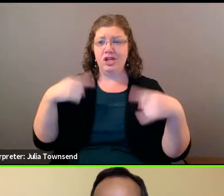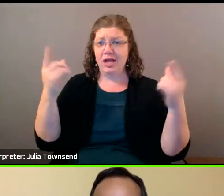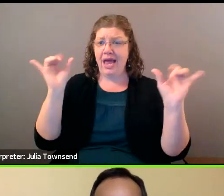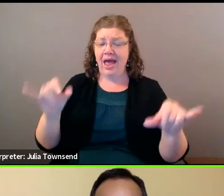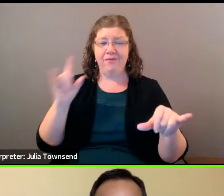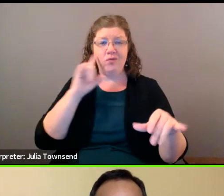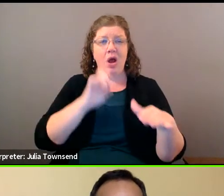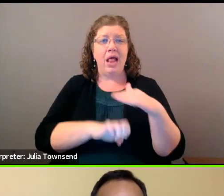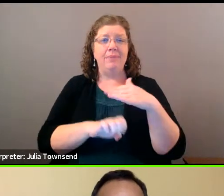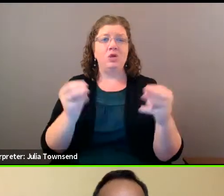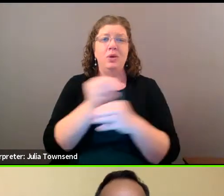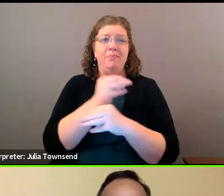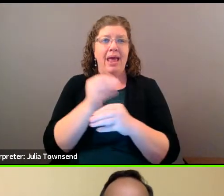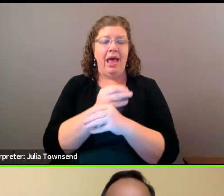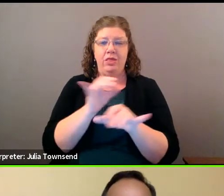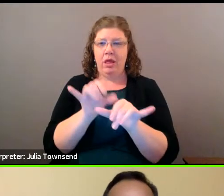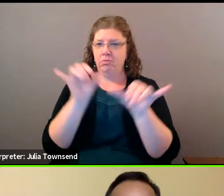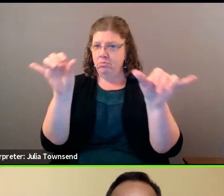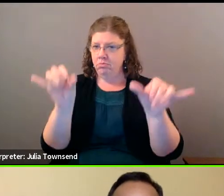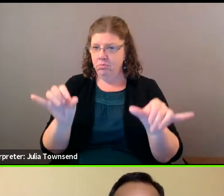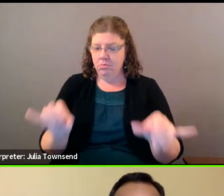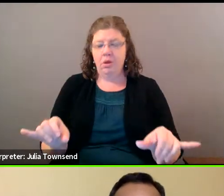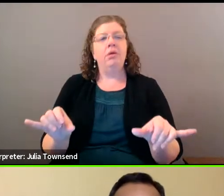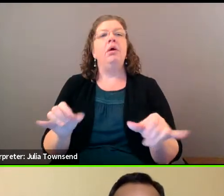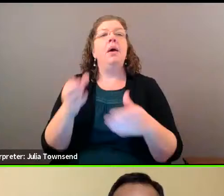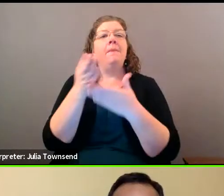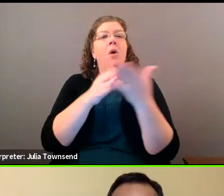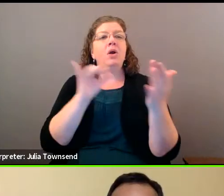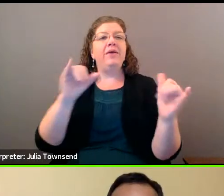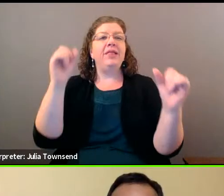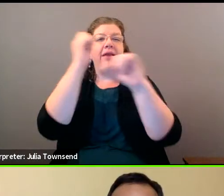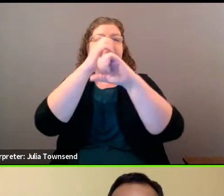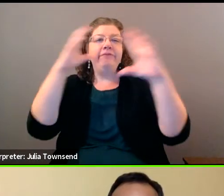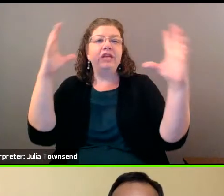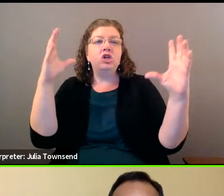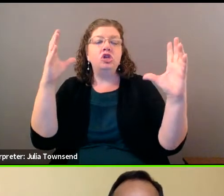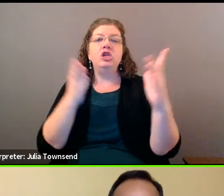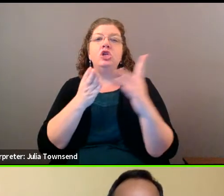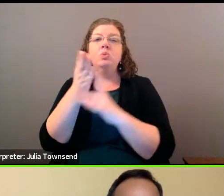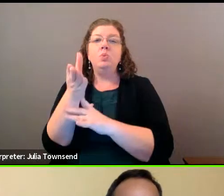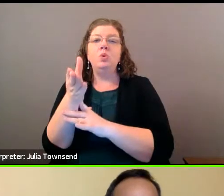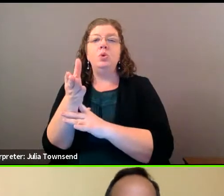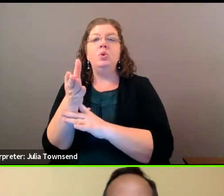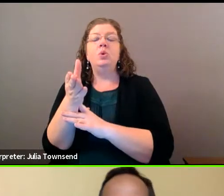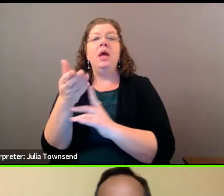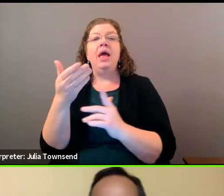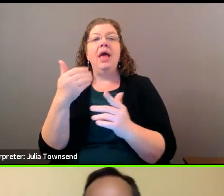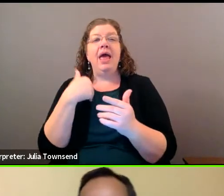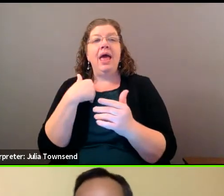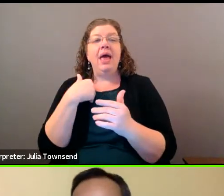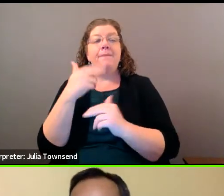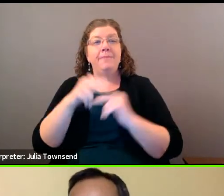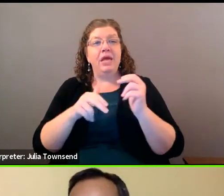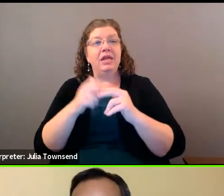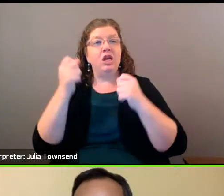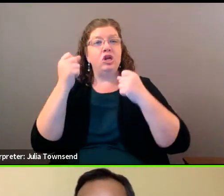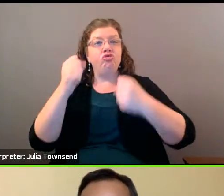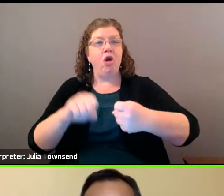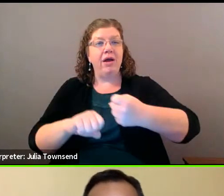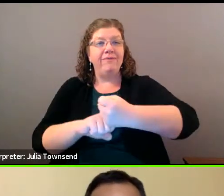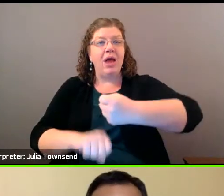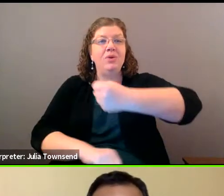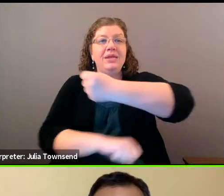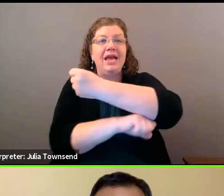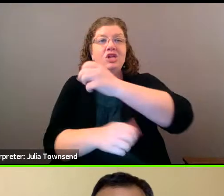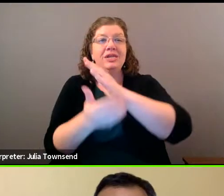They're in alignment, and part of that vision is through having building a strong foundation in